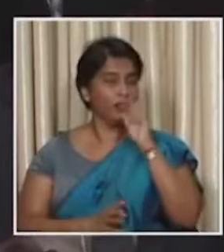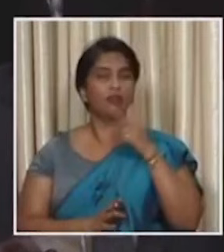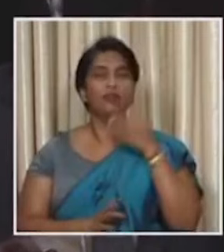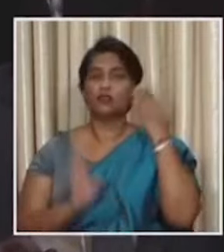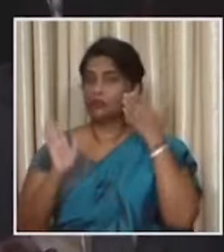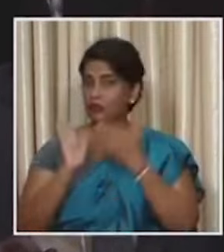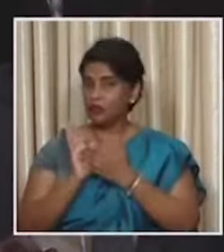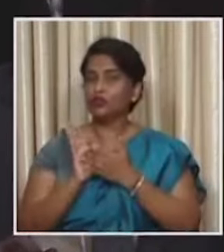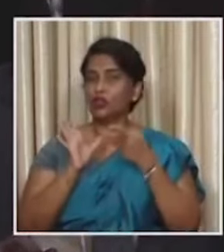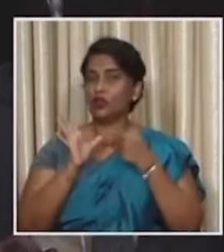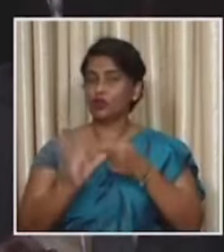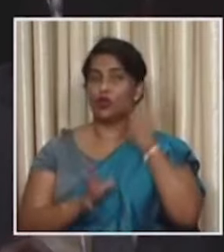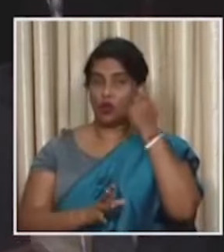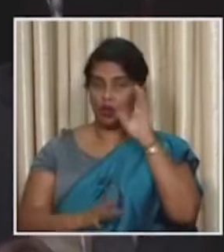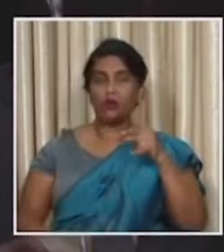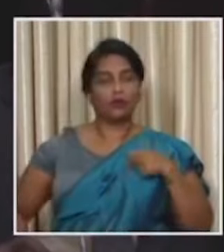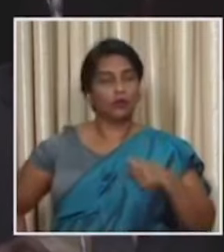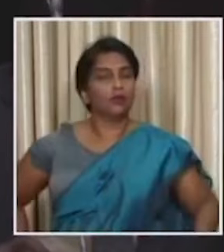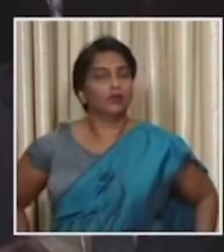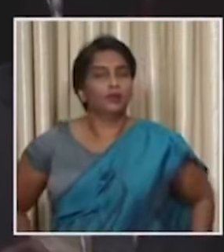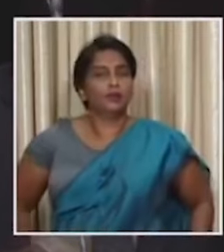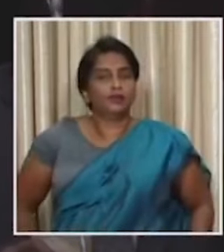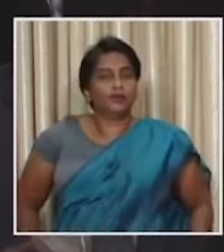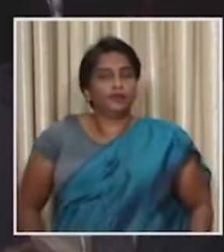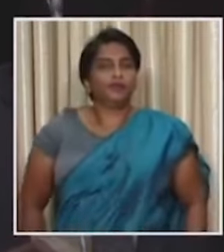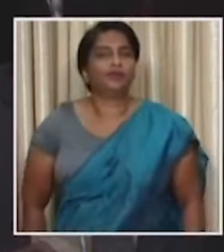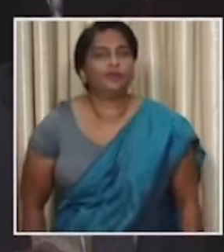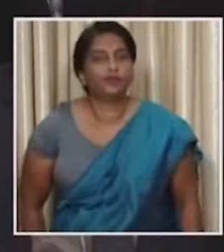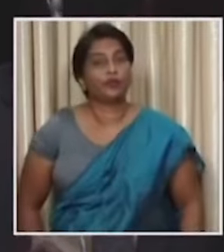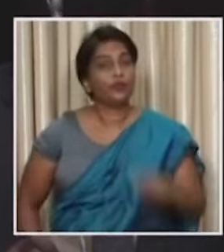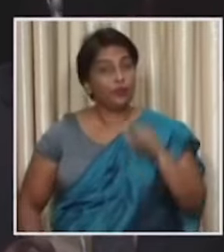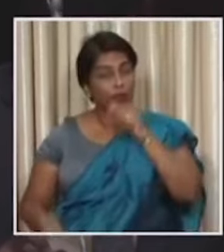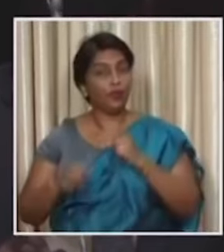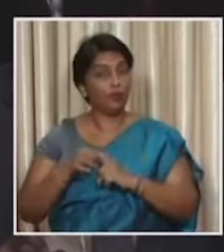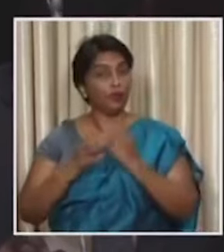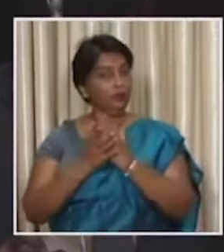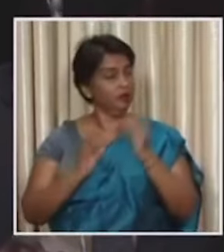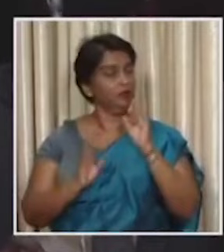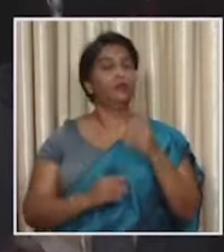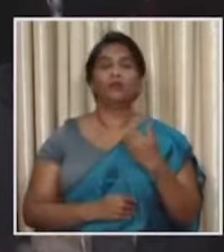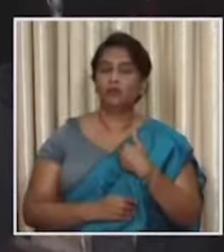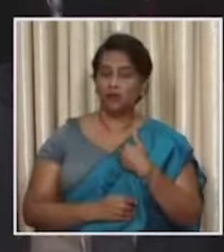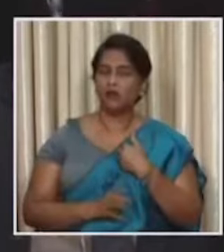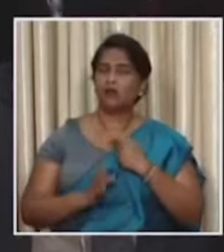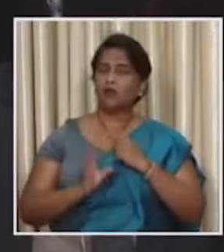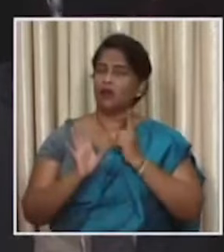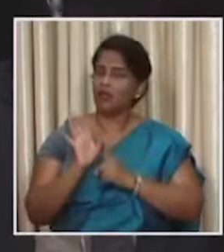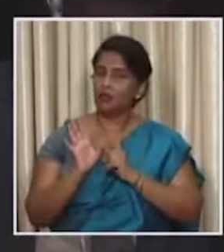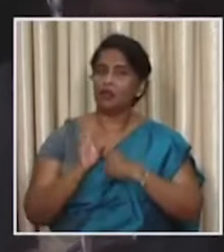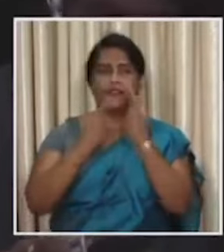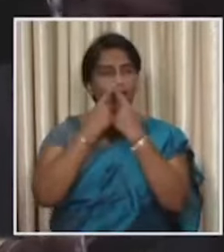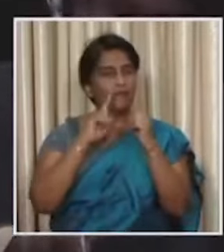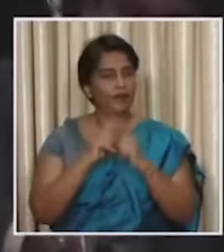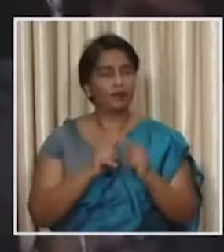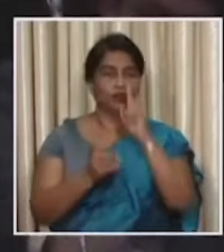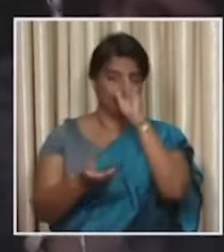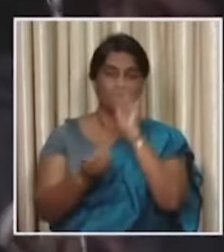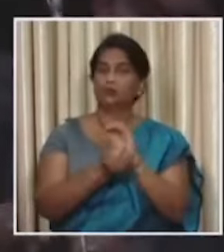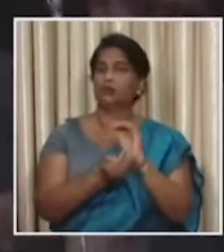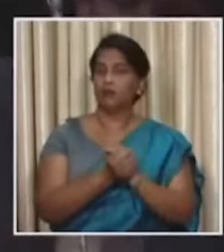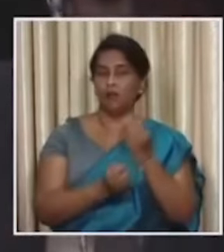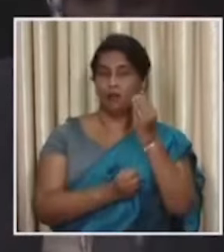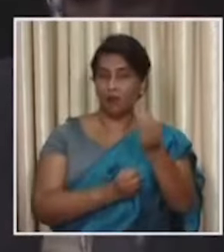ever genuinely create security for all ethnicities, security for the Tamil